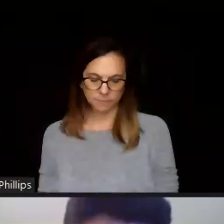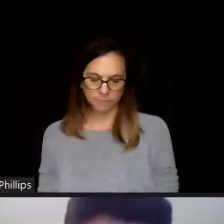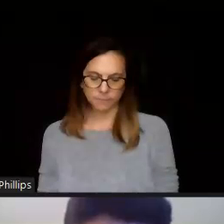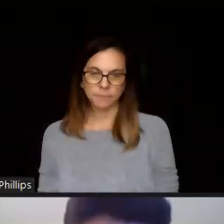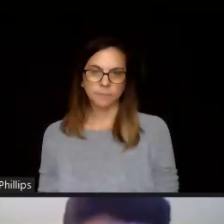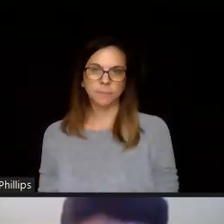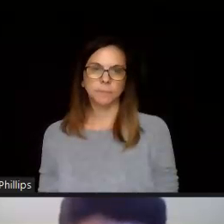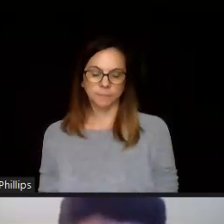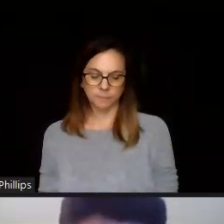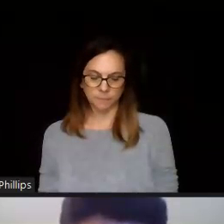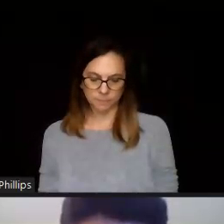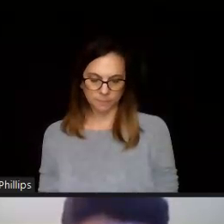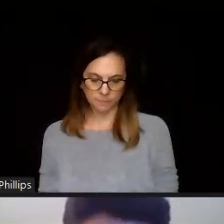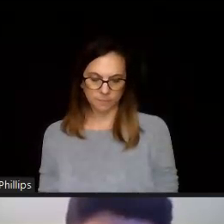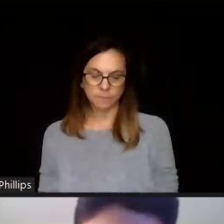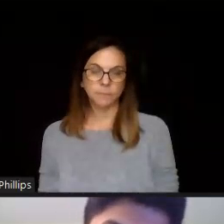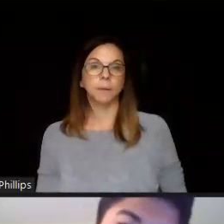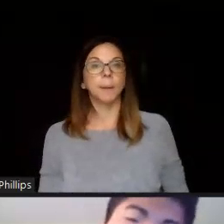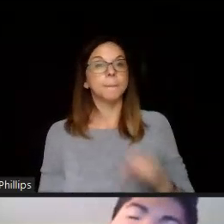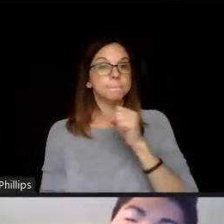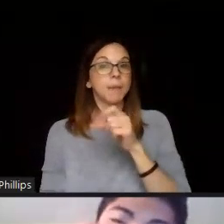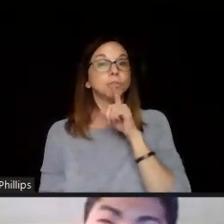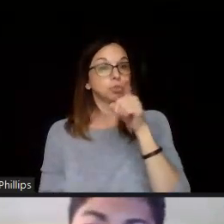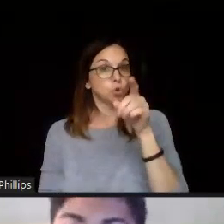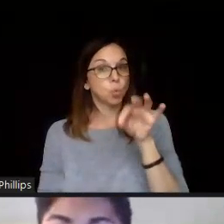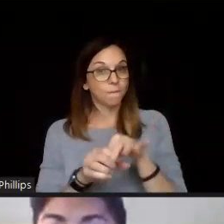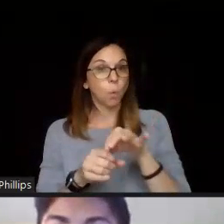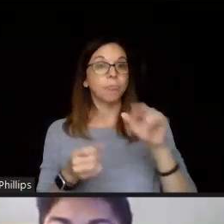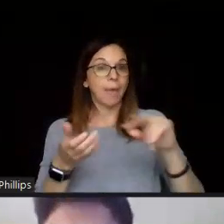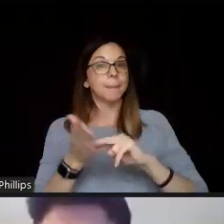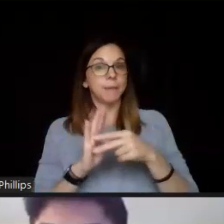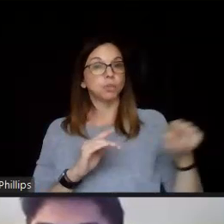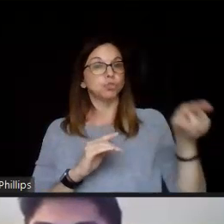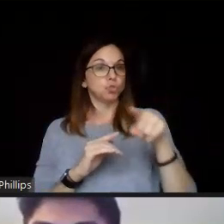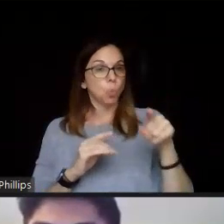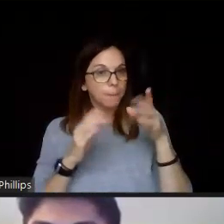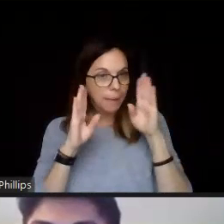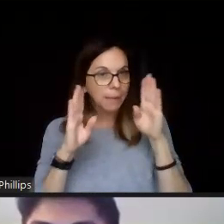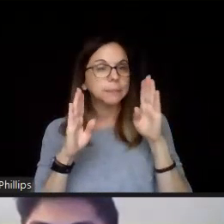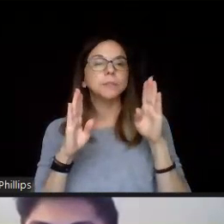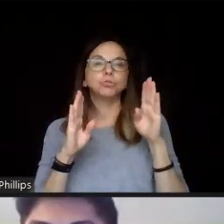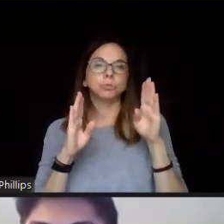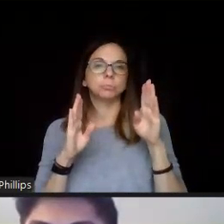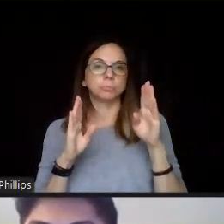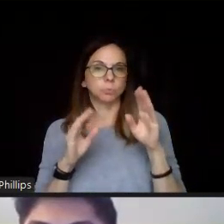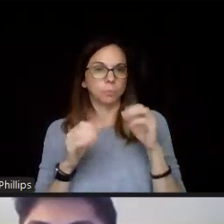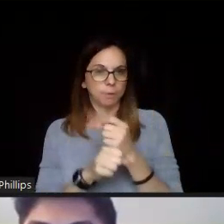Make sure that you're entering your vote. This is how you're telling me that you are here and you're listening